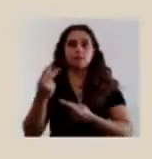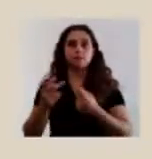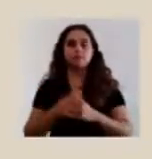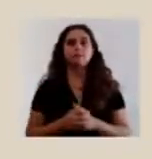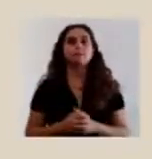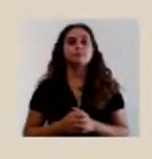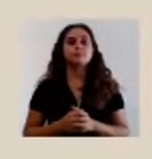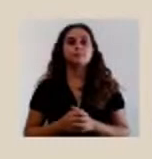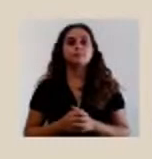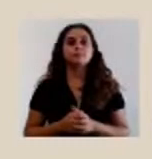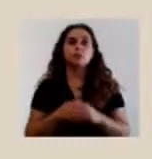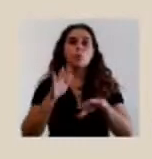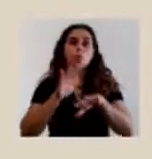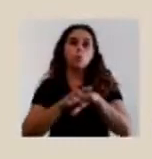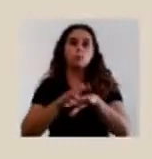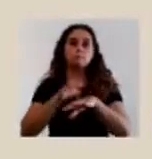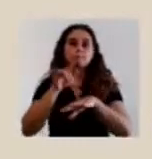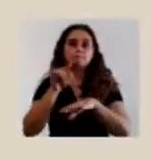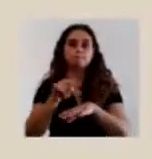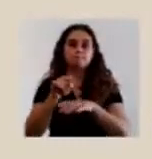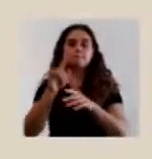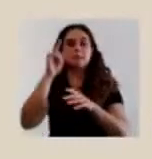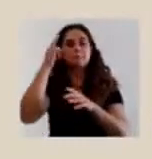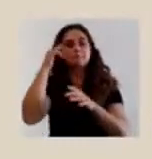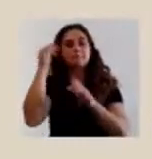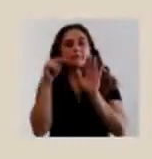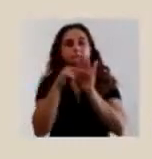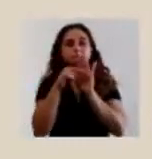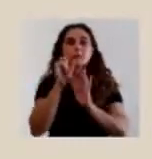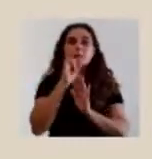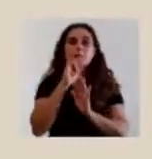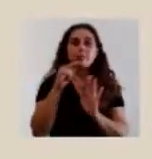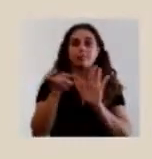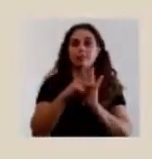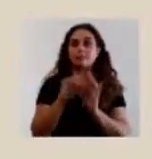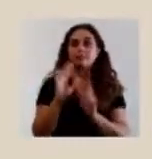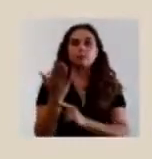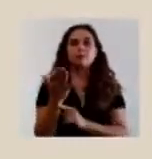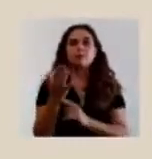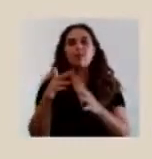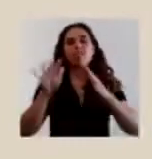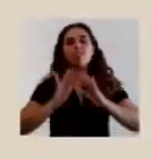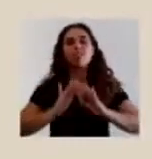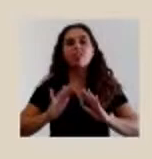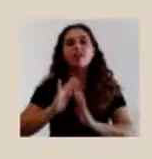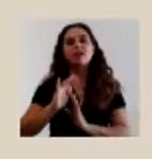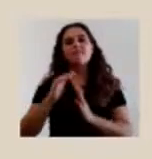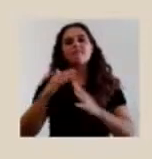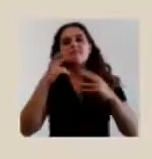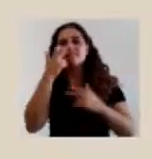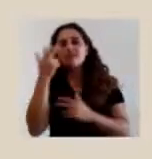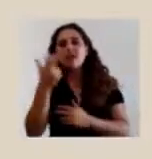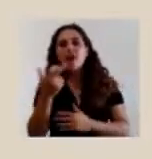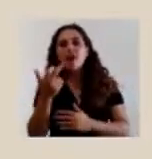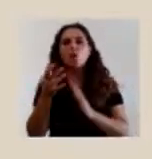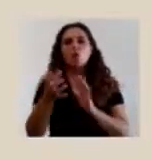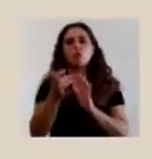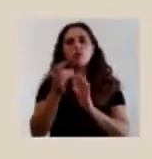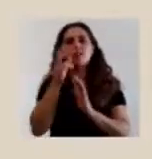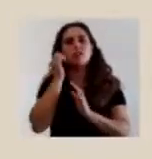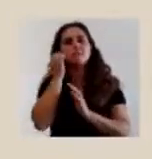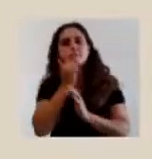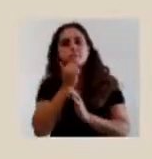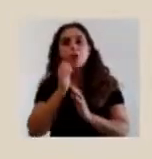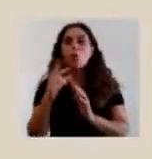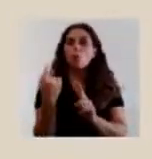evaluation. As such, biases may be negative, like softer, worse, slower, weaker,